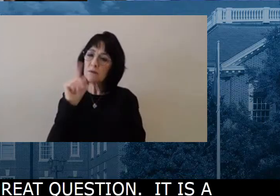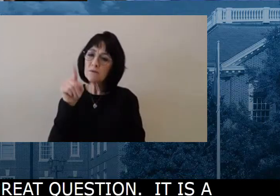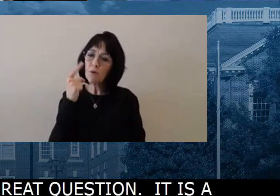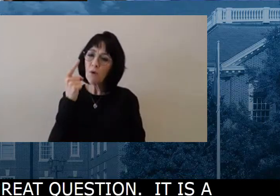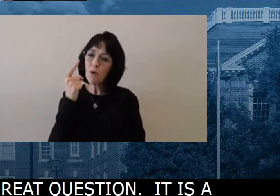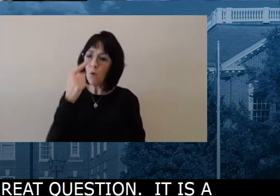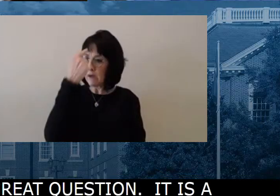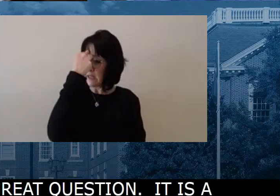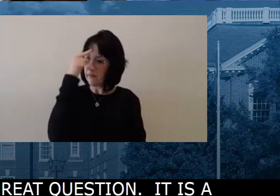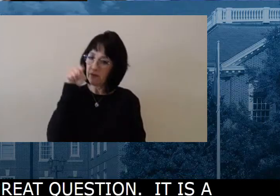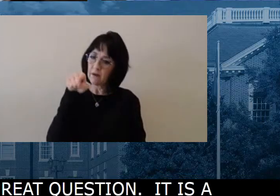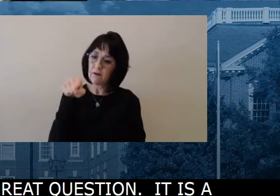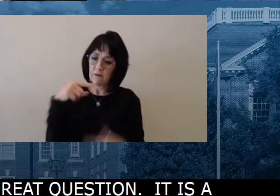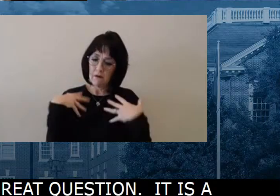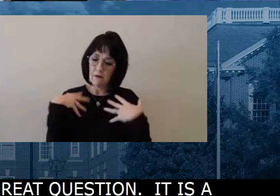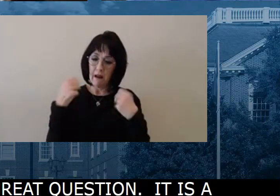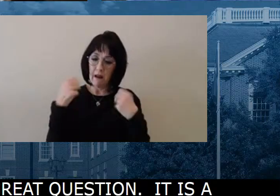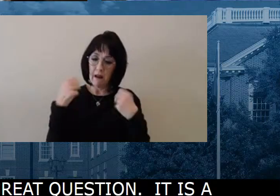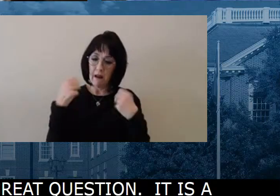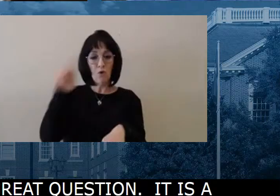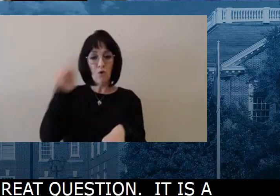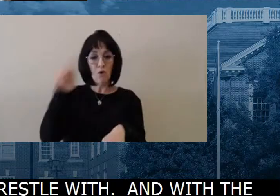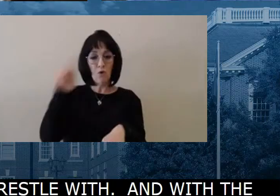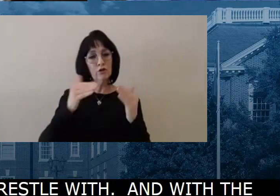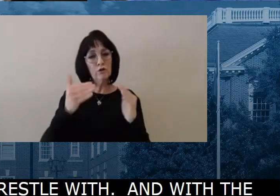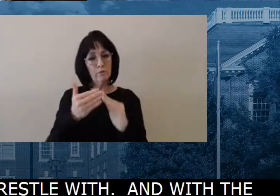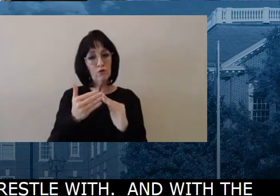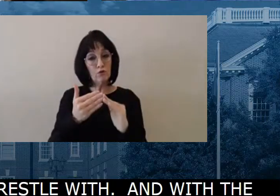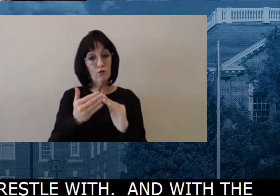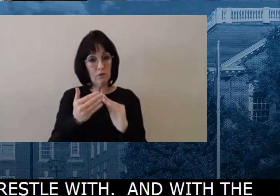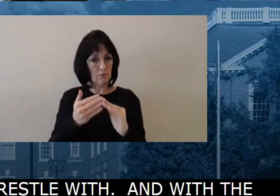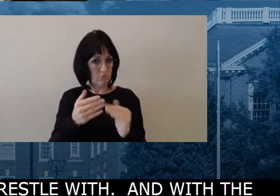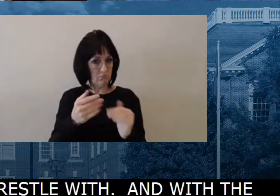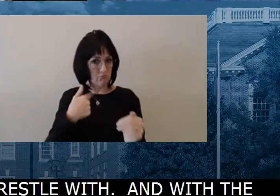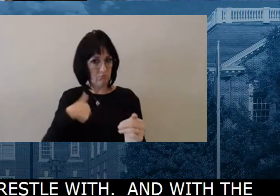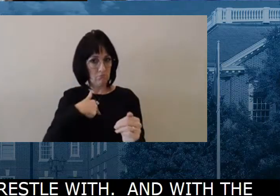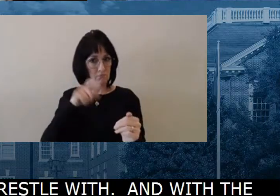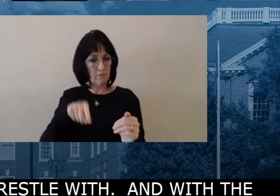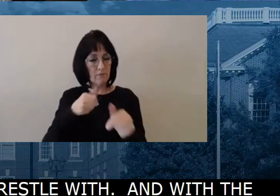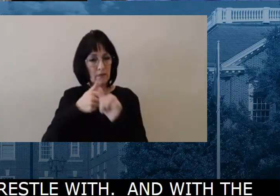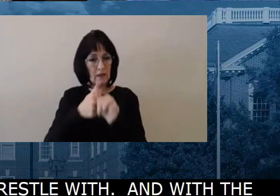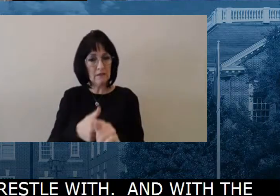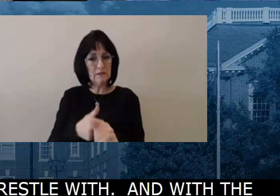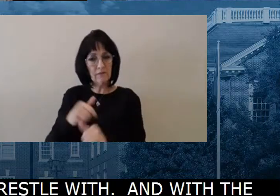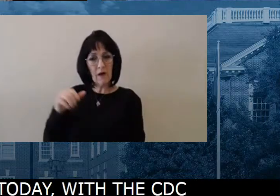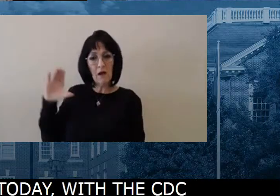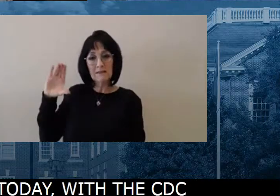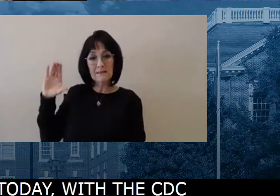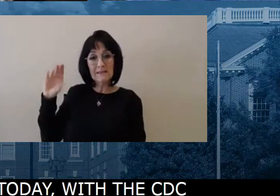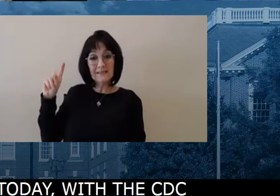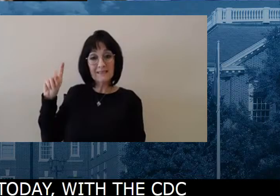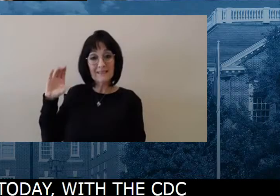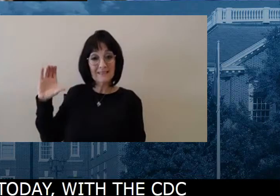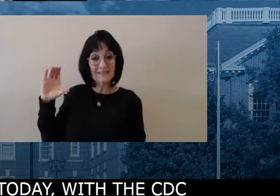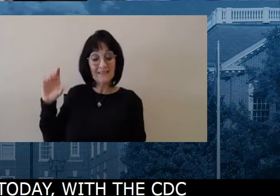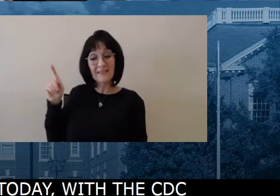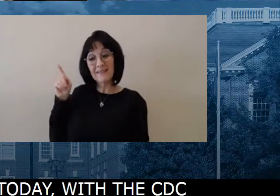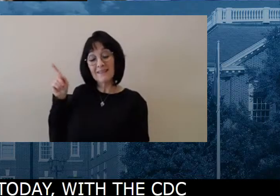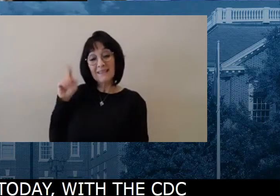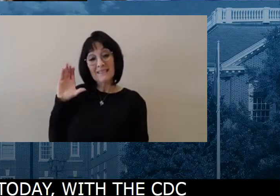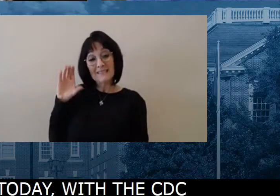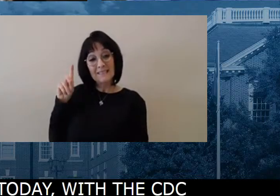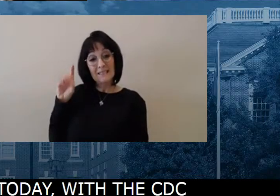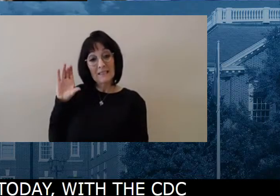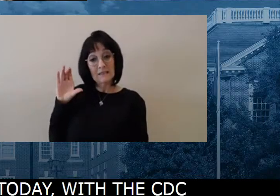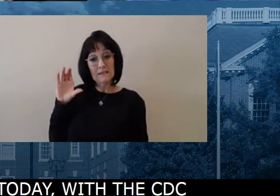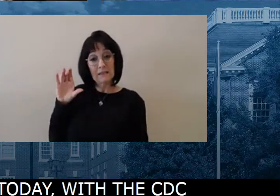vaccination status, but also the CDC guidance. The CDC guidance has changed pretty dramatically from in